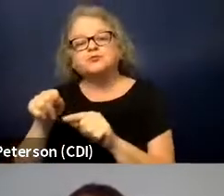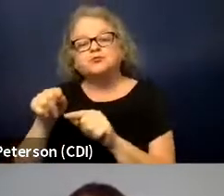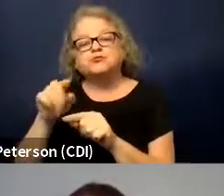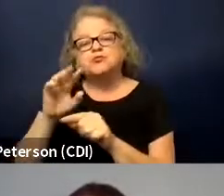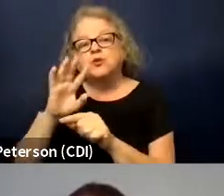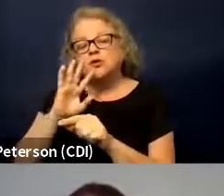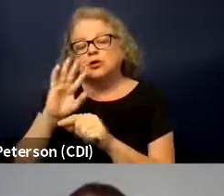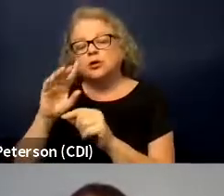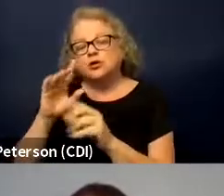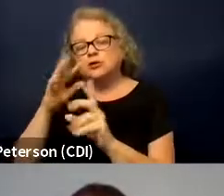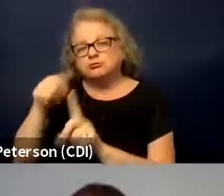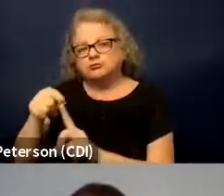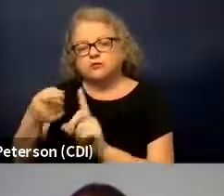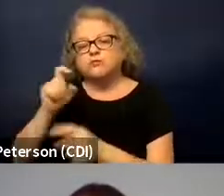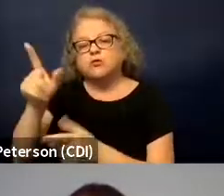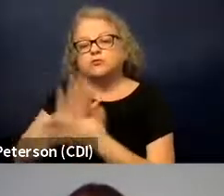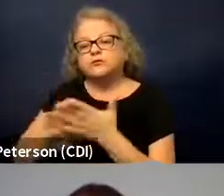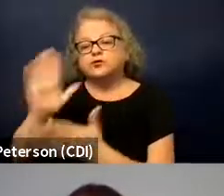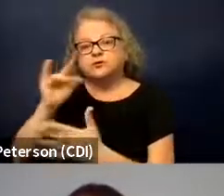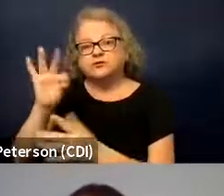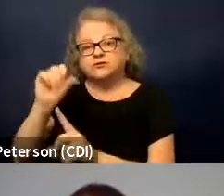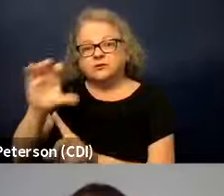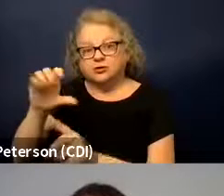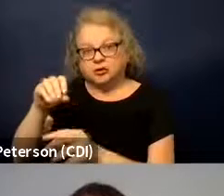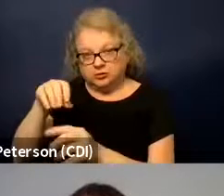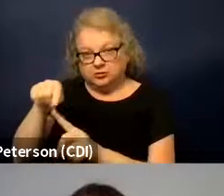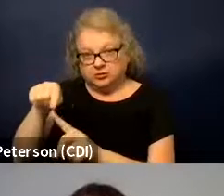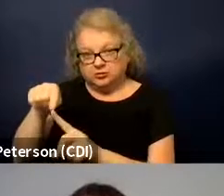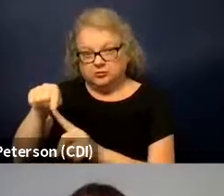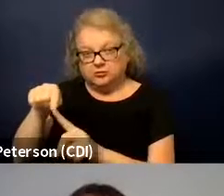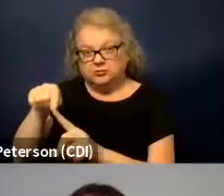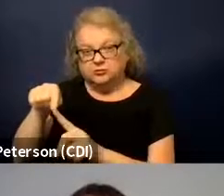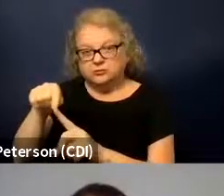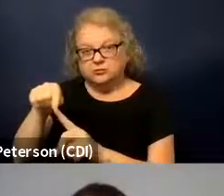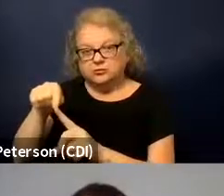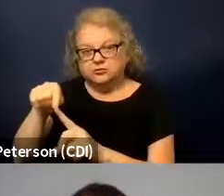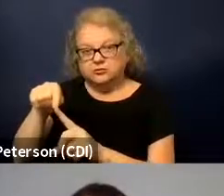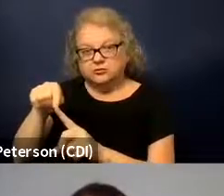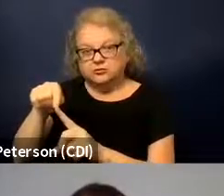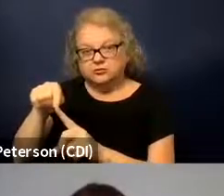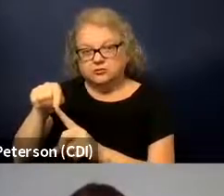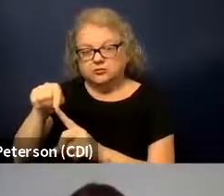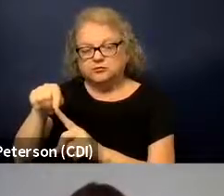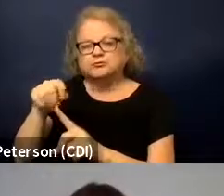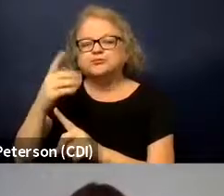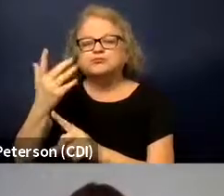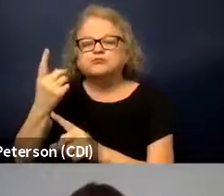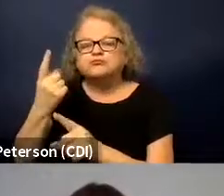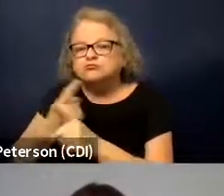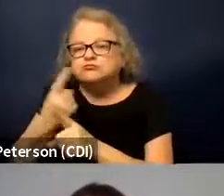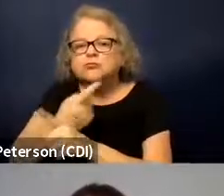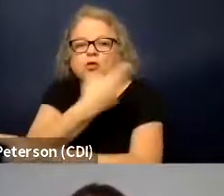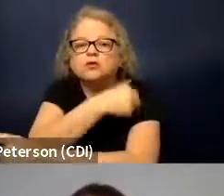to the hospital, to the intensive care unit, and sometimes placing them on a ventilator or breathing